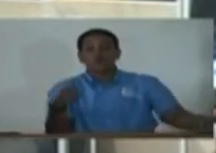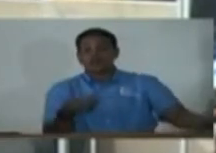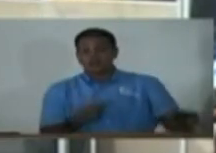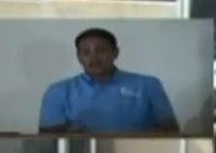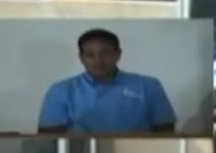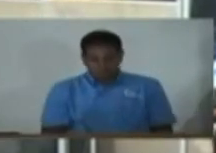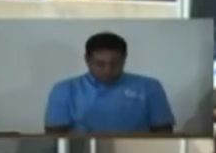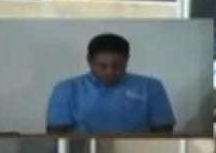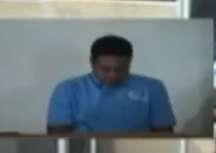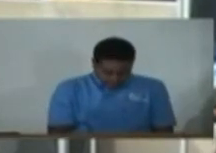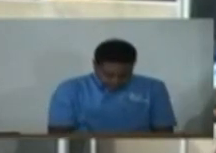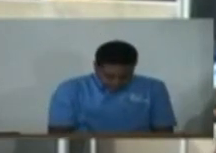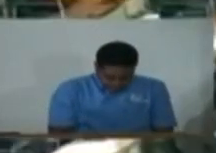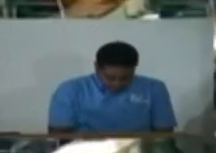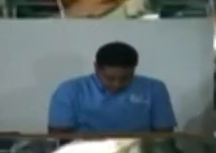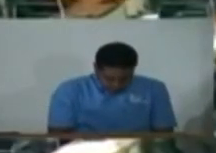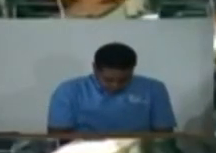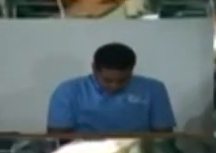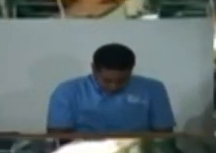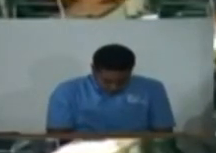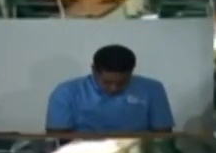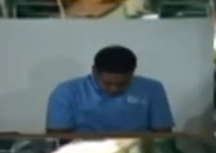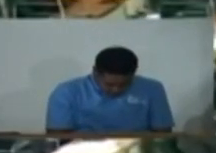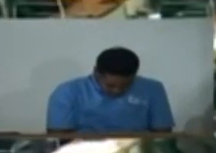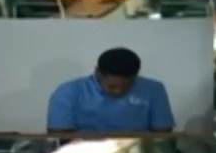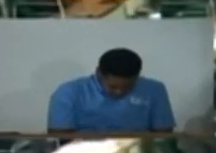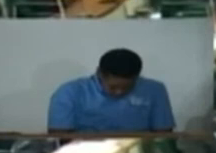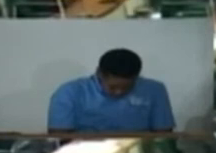and accounted for fairly and equitably.